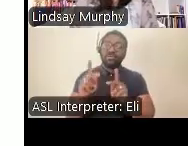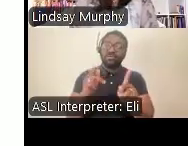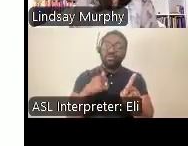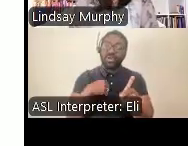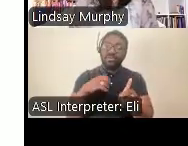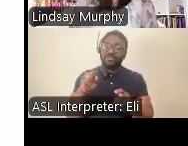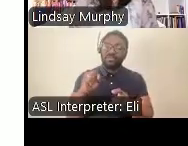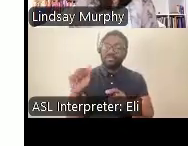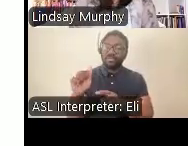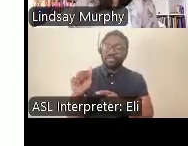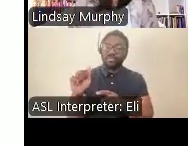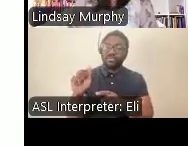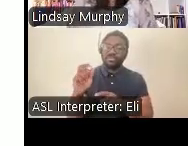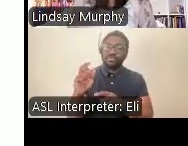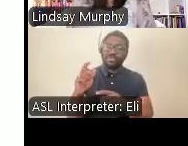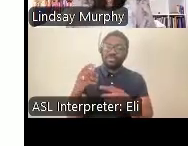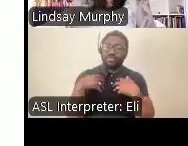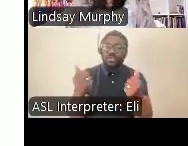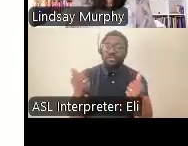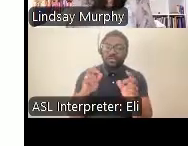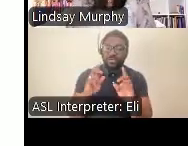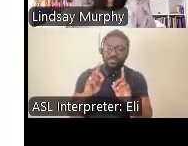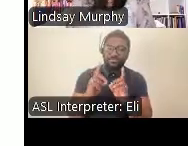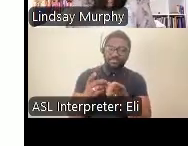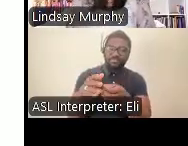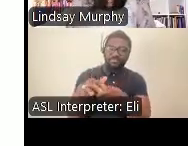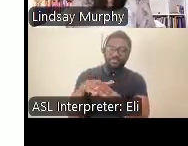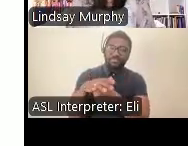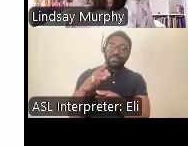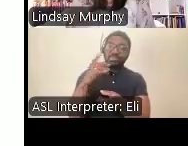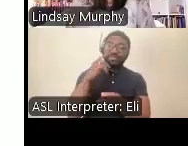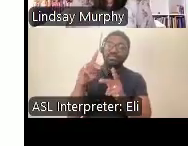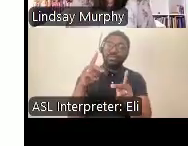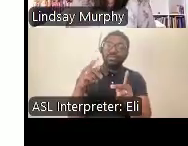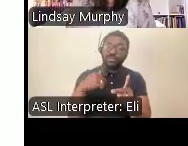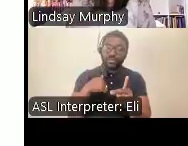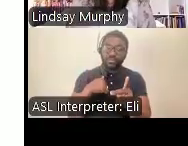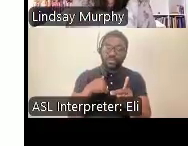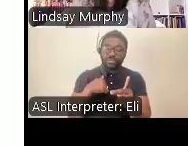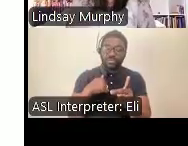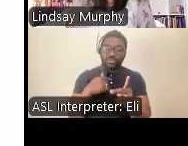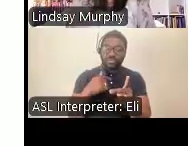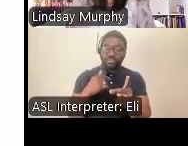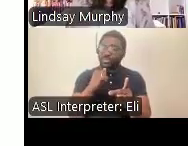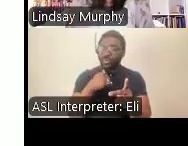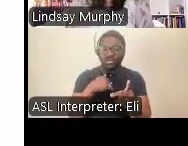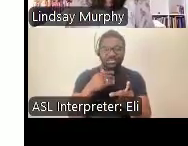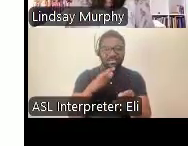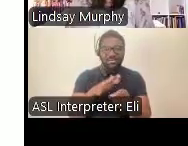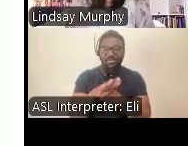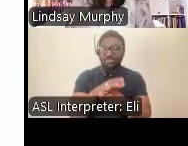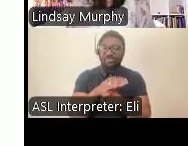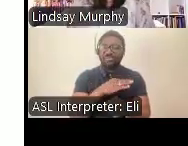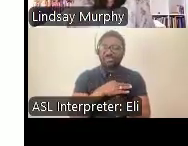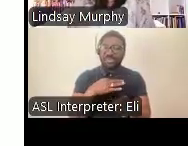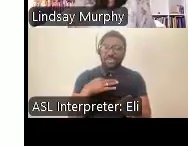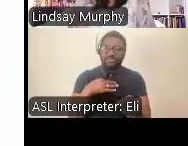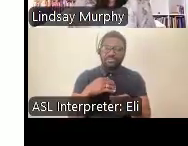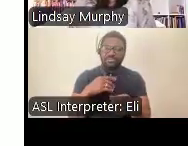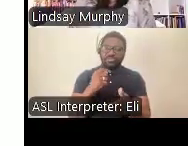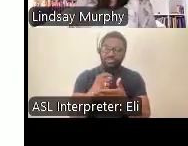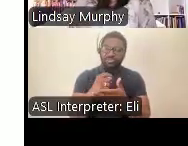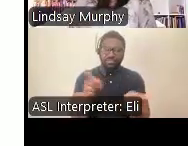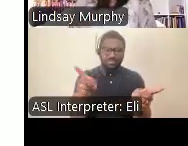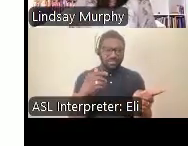mental health challenges. Furthermore, it's helped address the critical shortage in professional staff certified to treat individuals in the fields